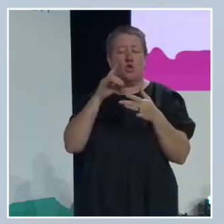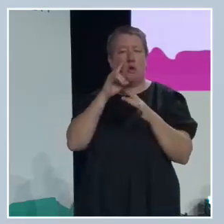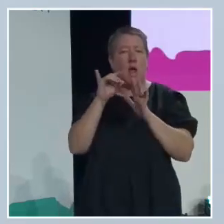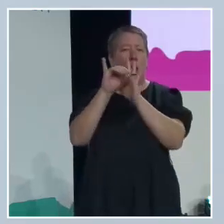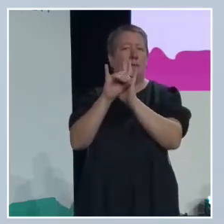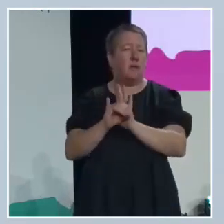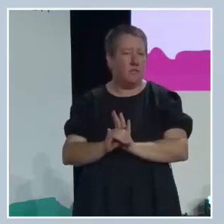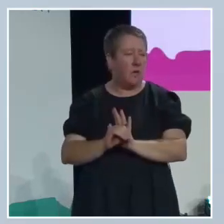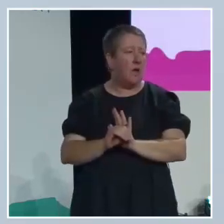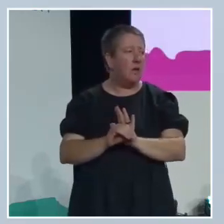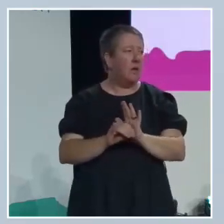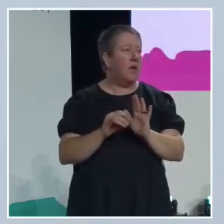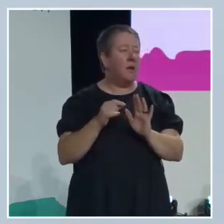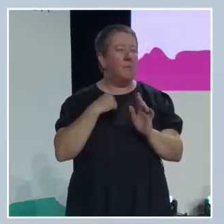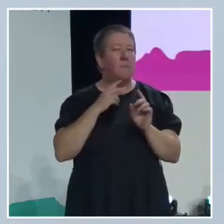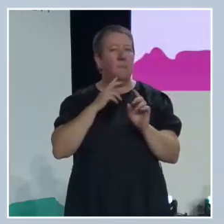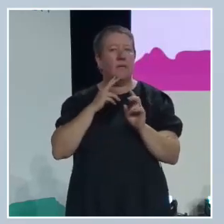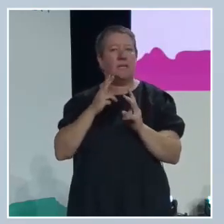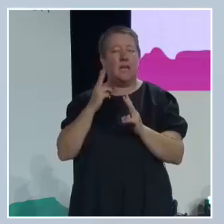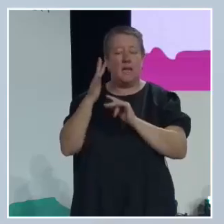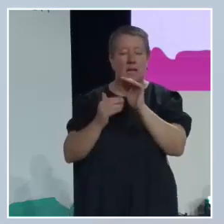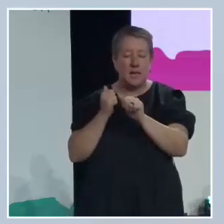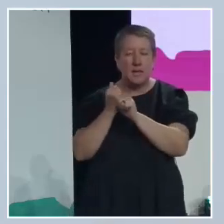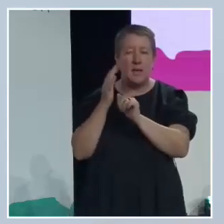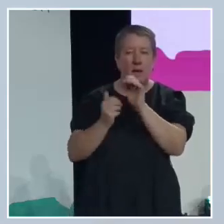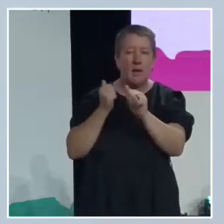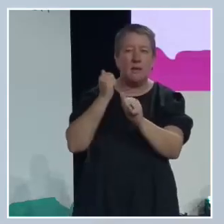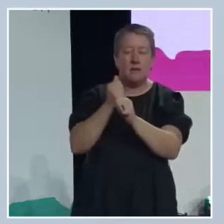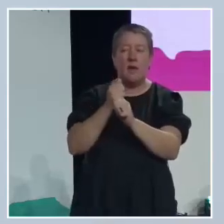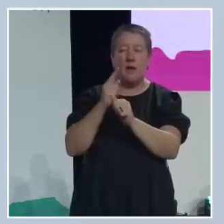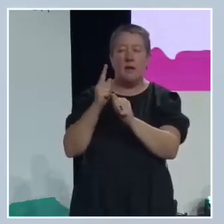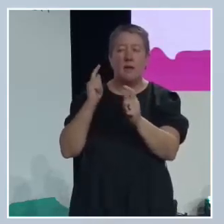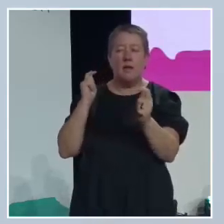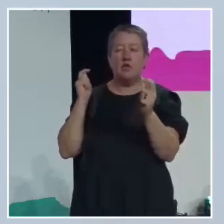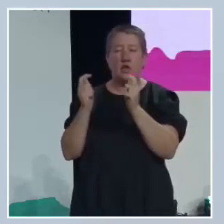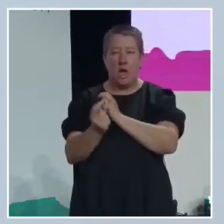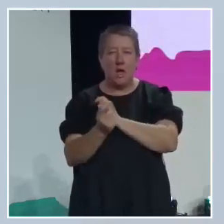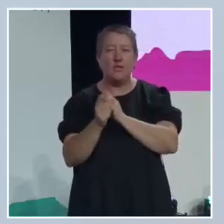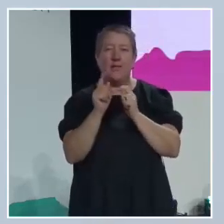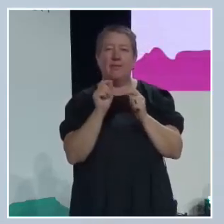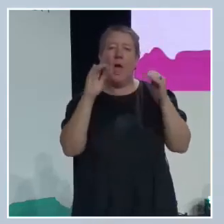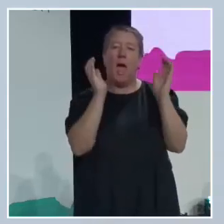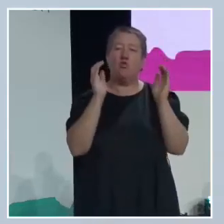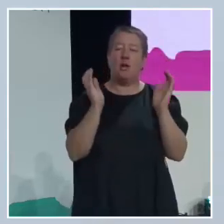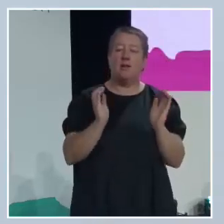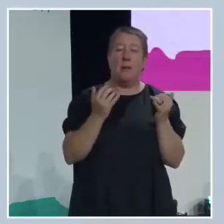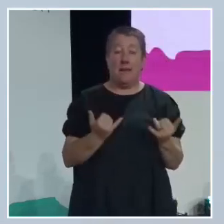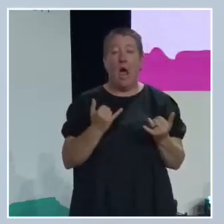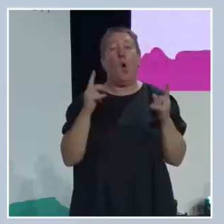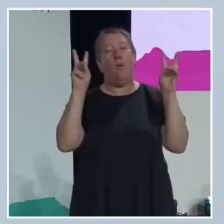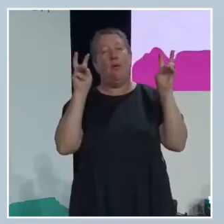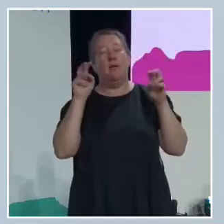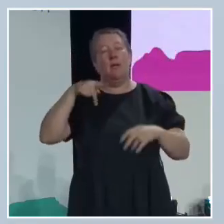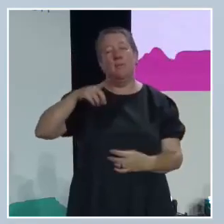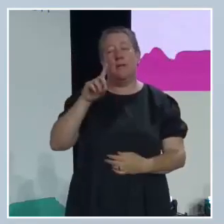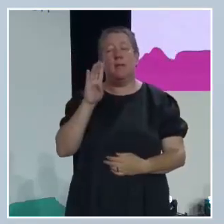I've seen year after year the acronyms changing, so now it's called PDBs. So okay, let's accept. I know it's not